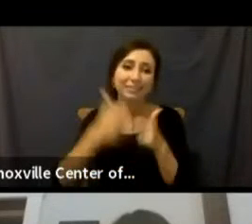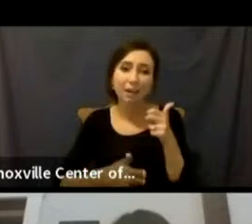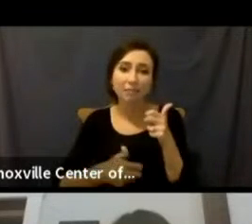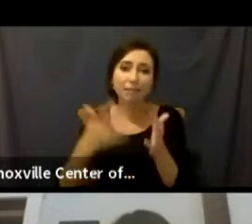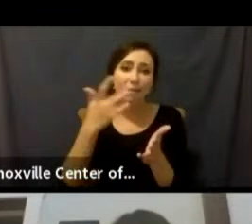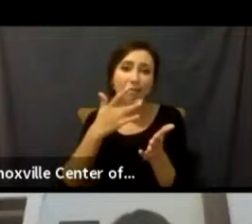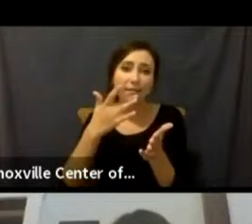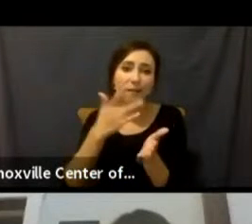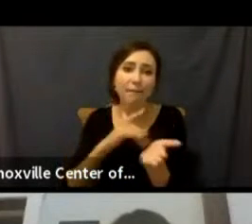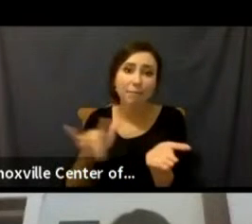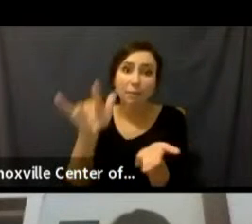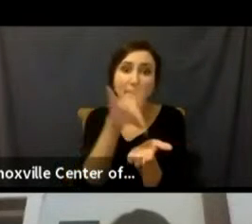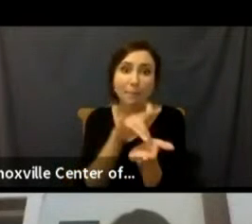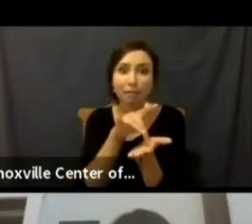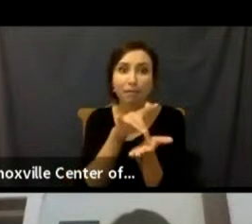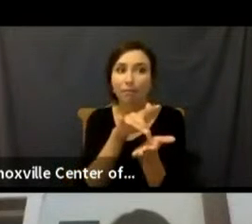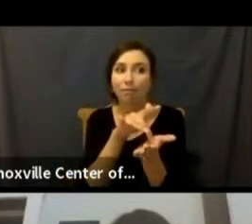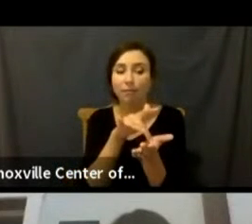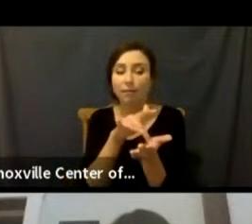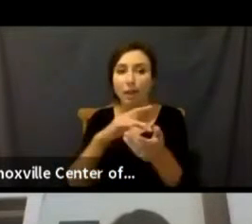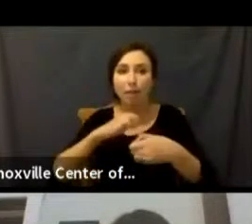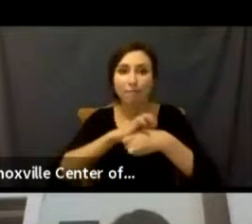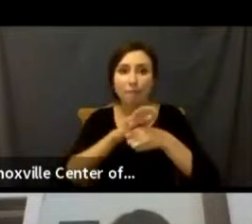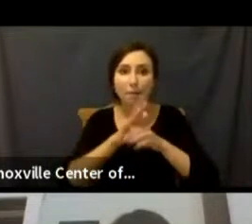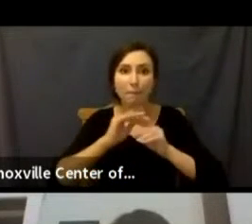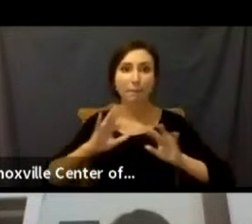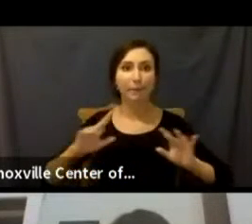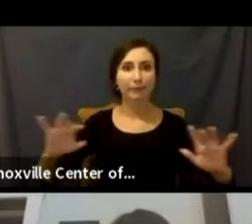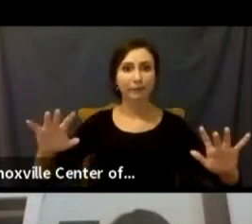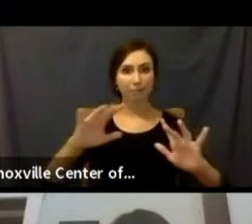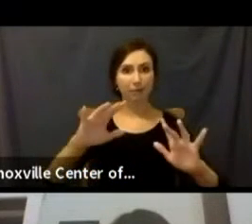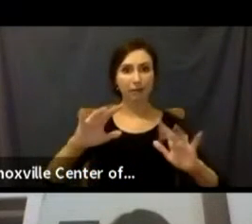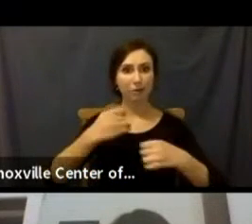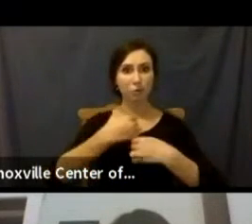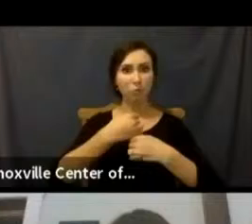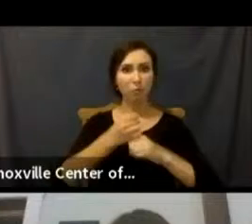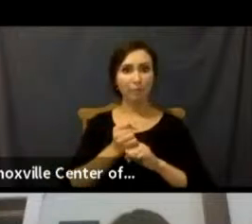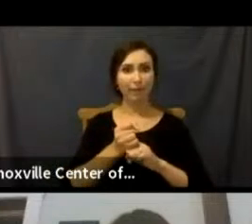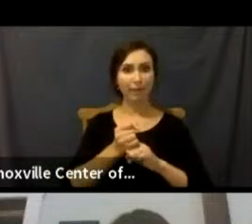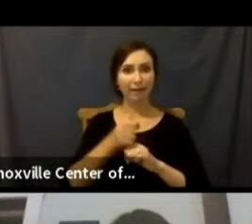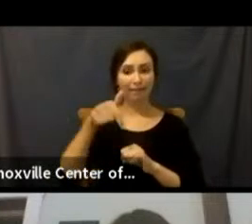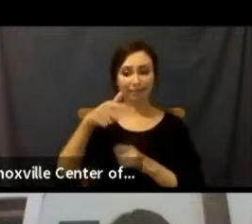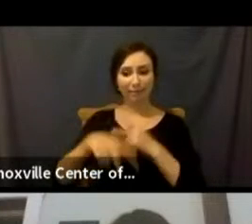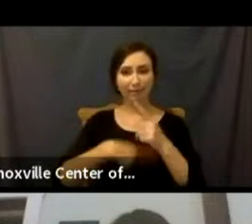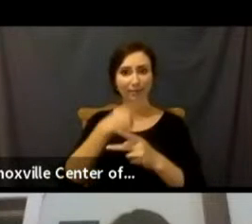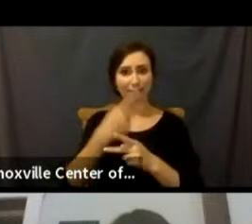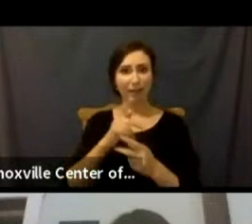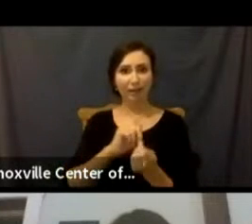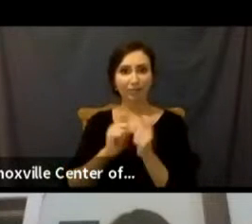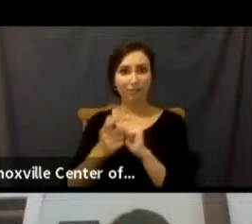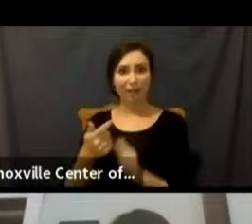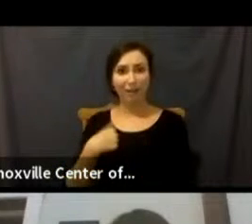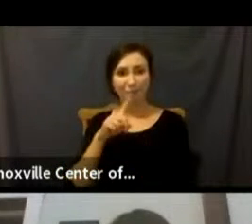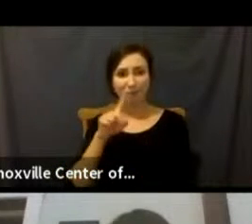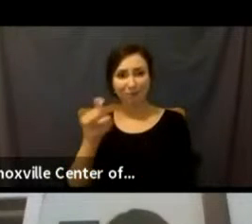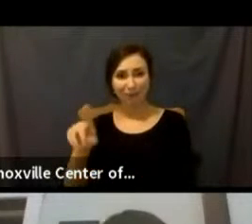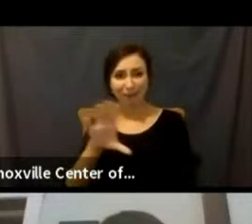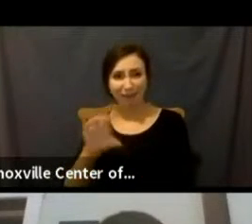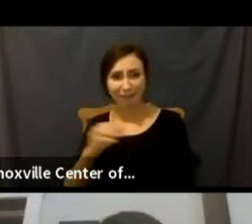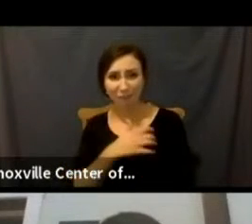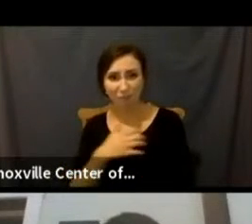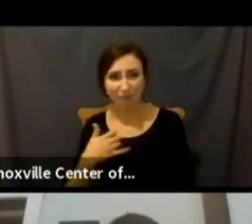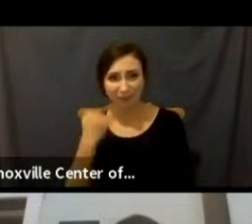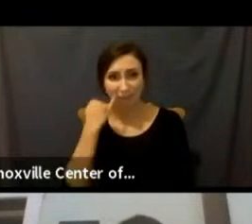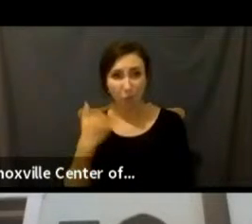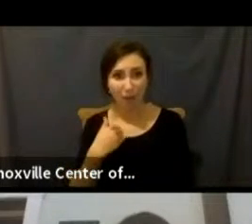of a pandemic to make these sorts of changes. And I would ask the county commission, if you have questions of us,